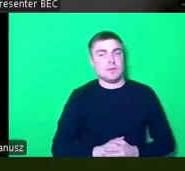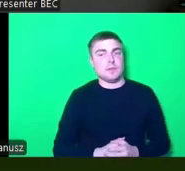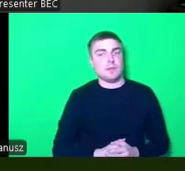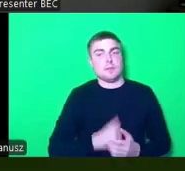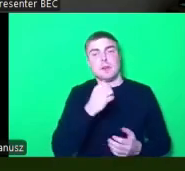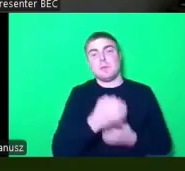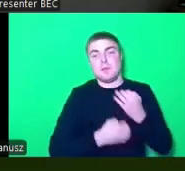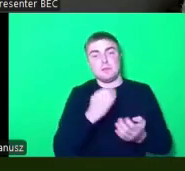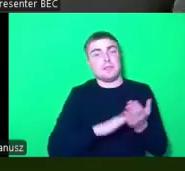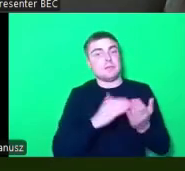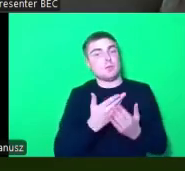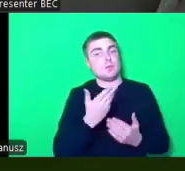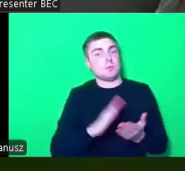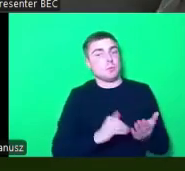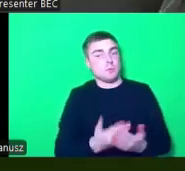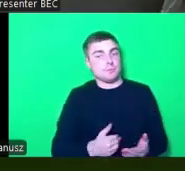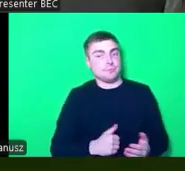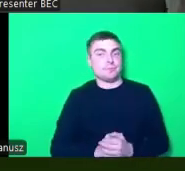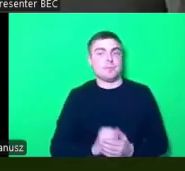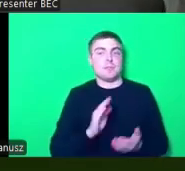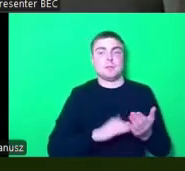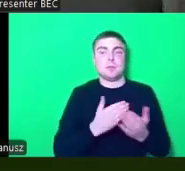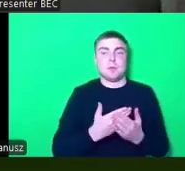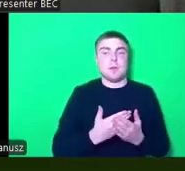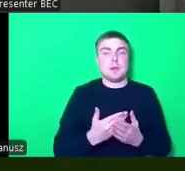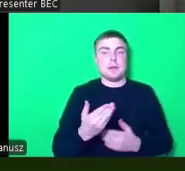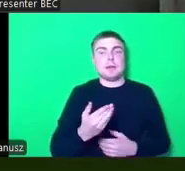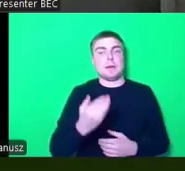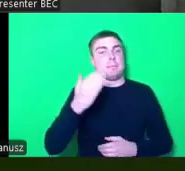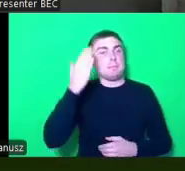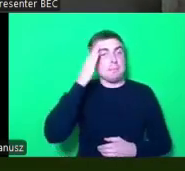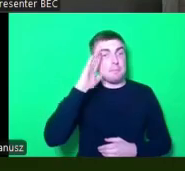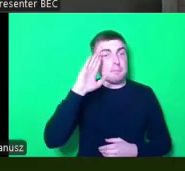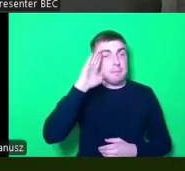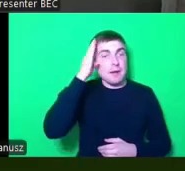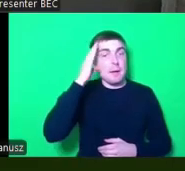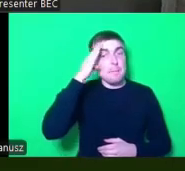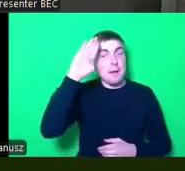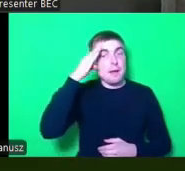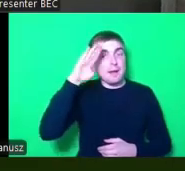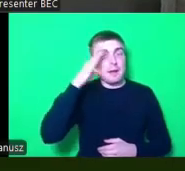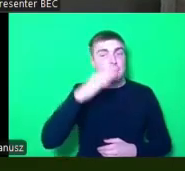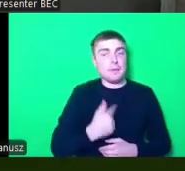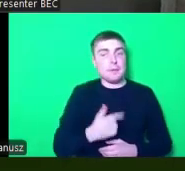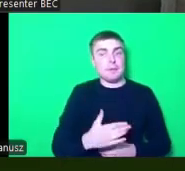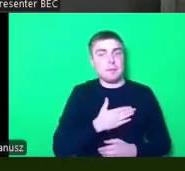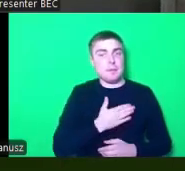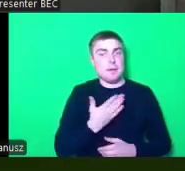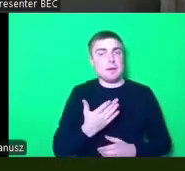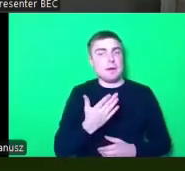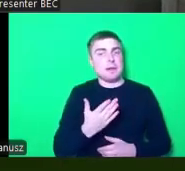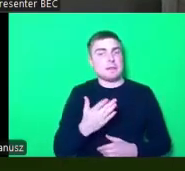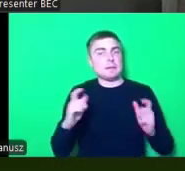Belgian coastal system, we have a natural establishment of Quercus ilex, an